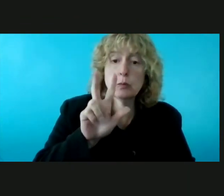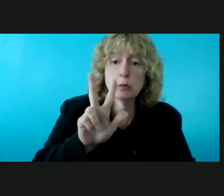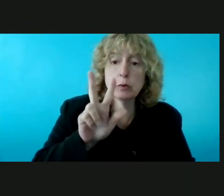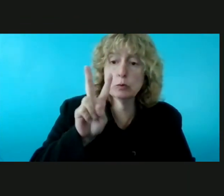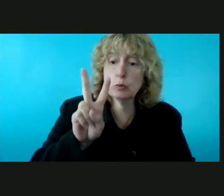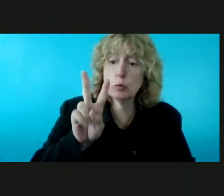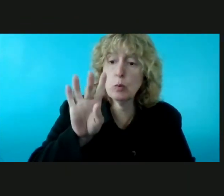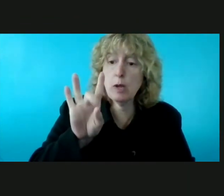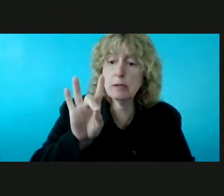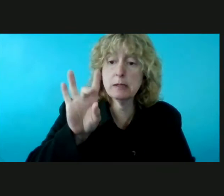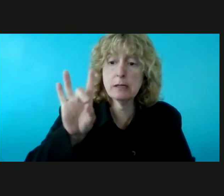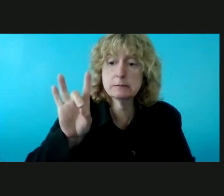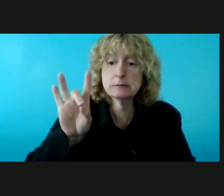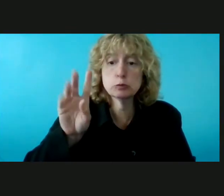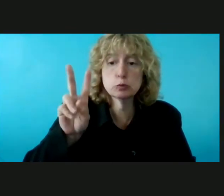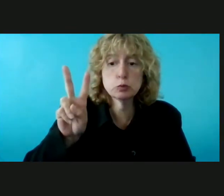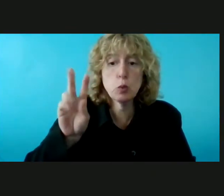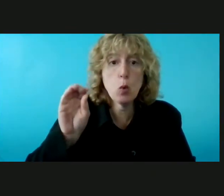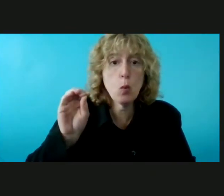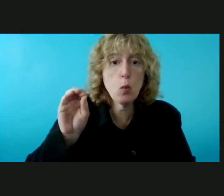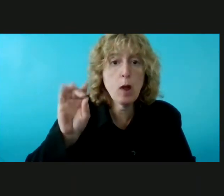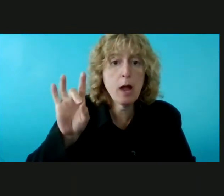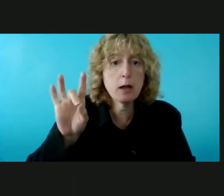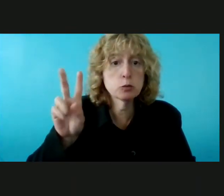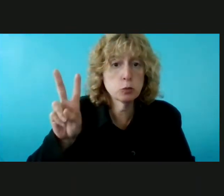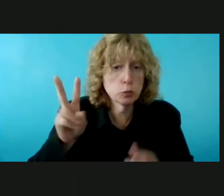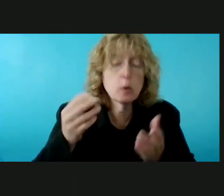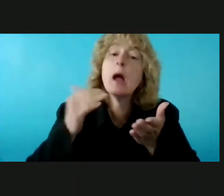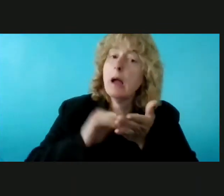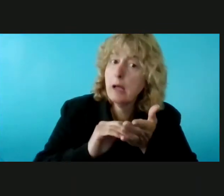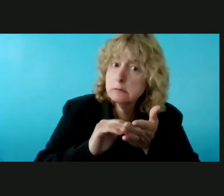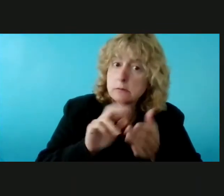313-288-2082. Again, that text number is